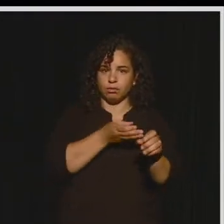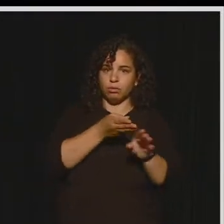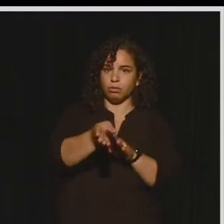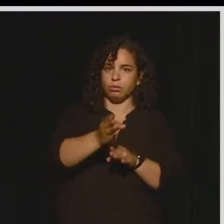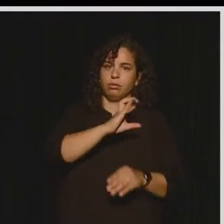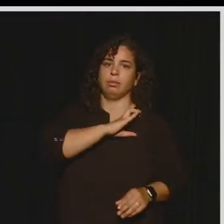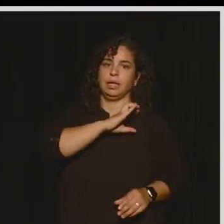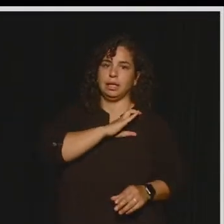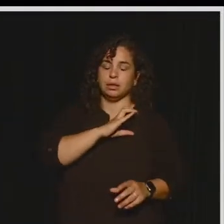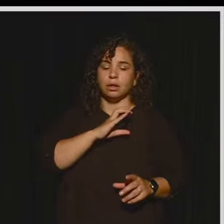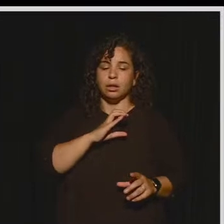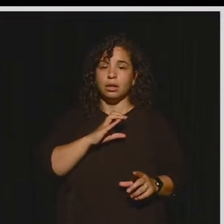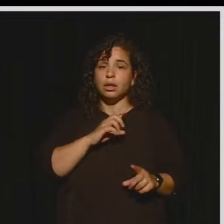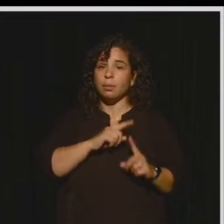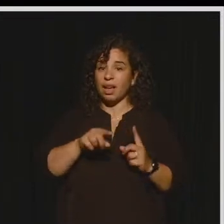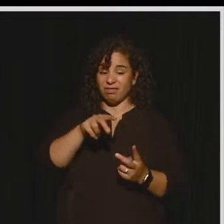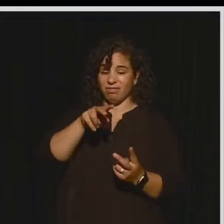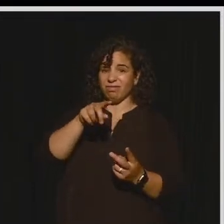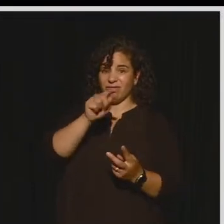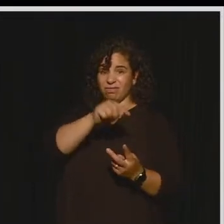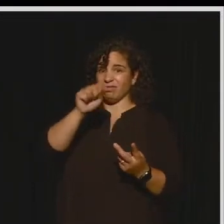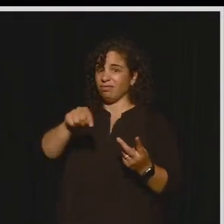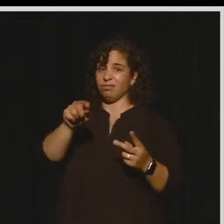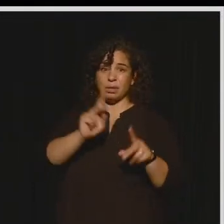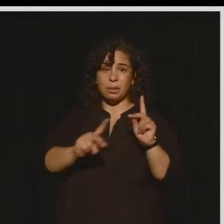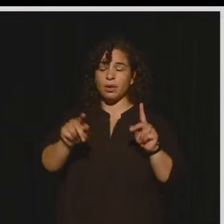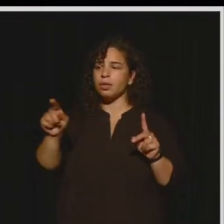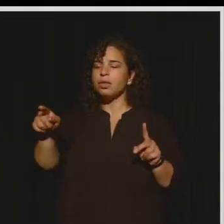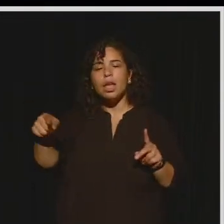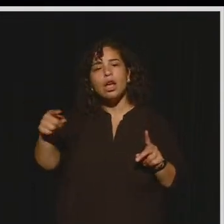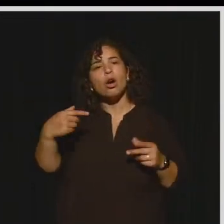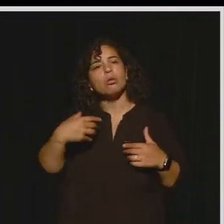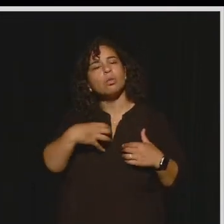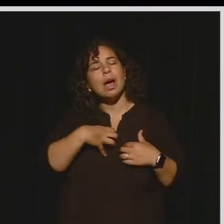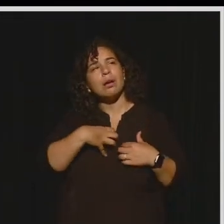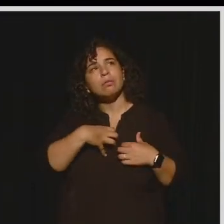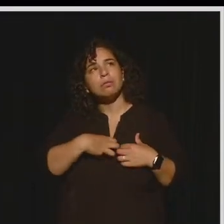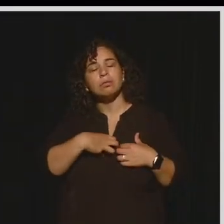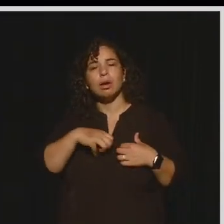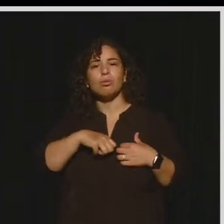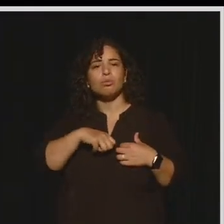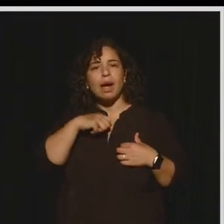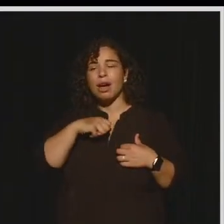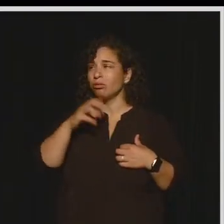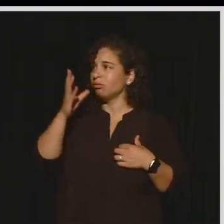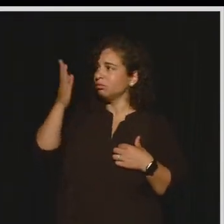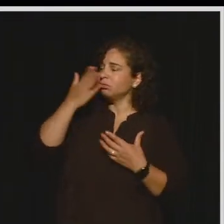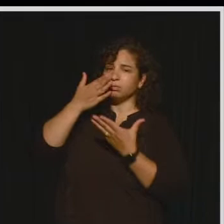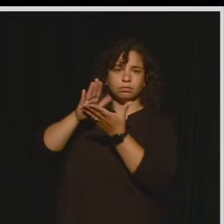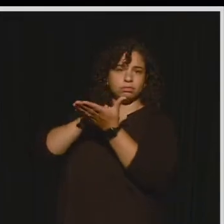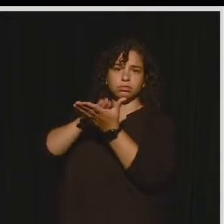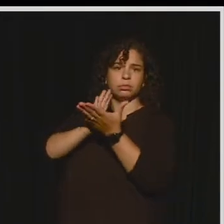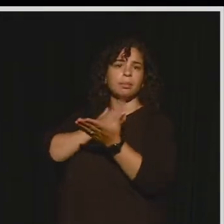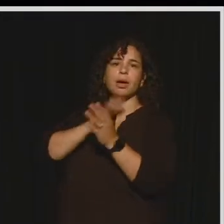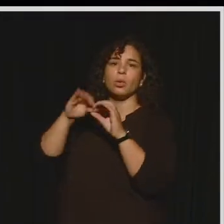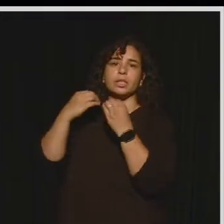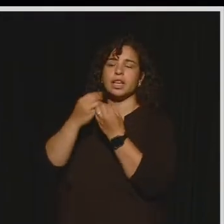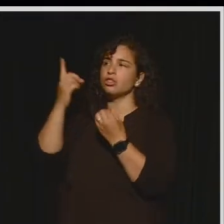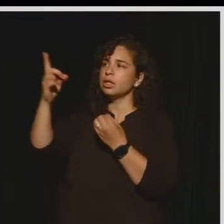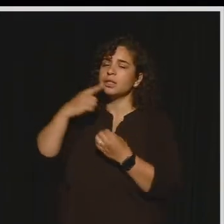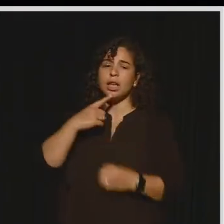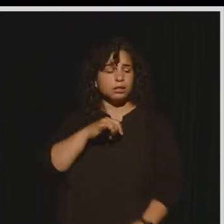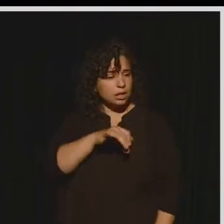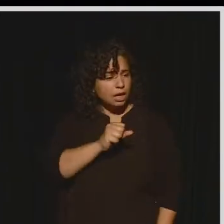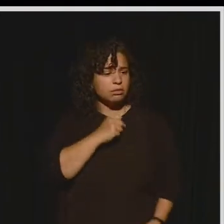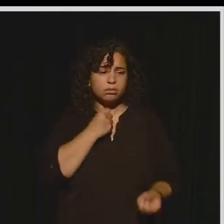people were very proud about the fact that their organization was standing up there and